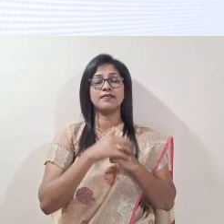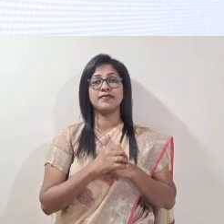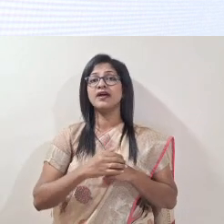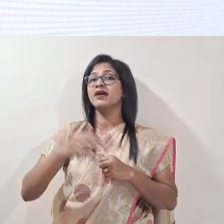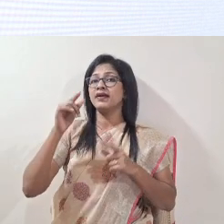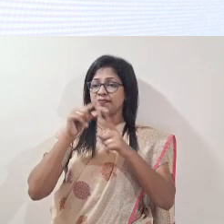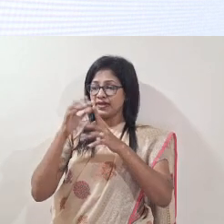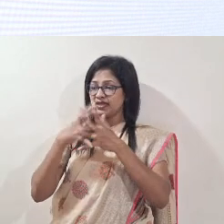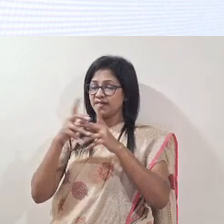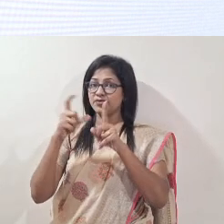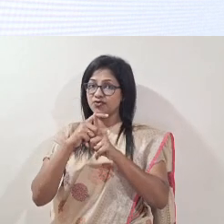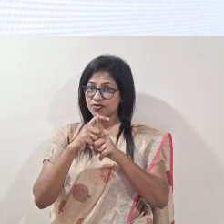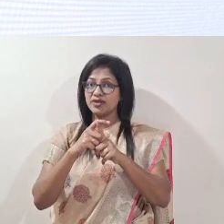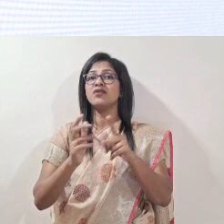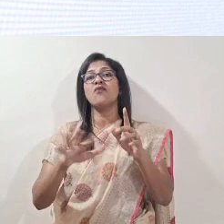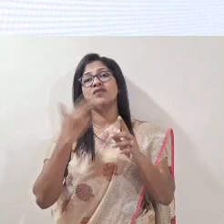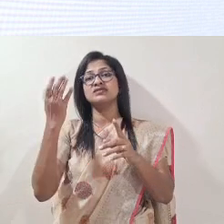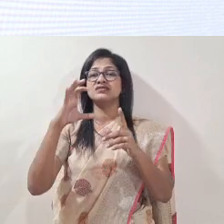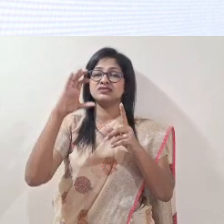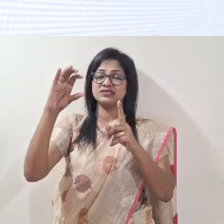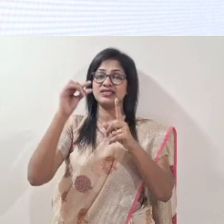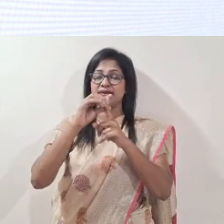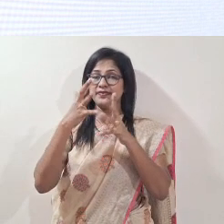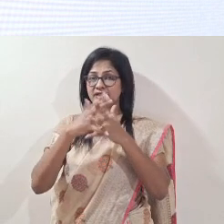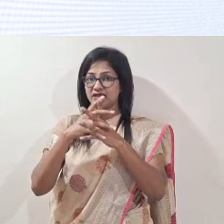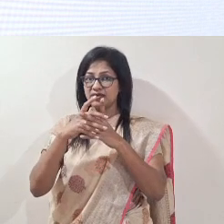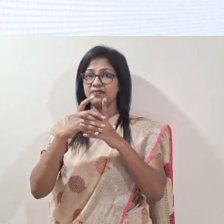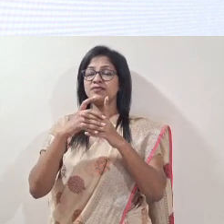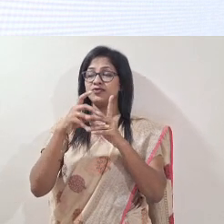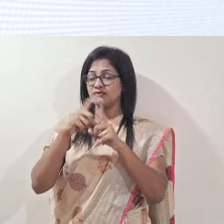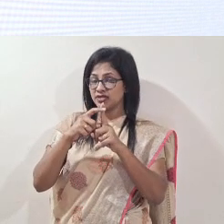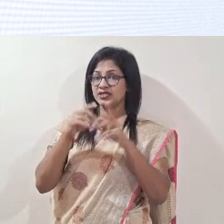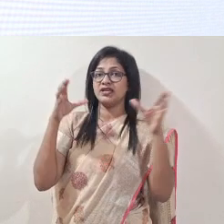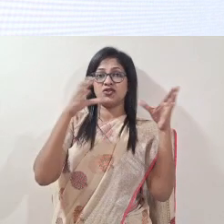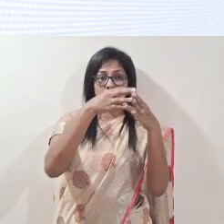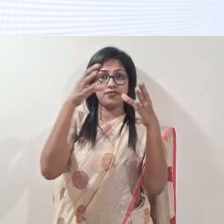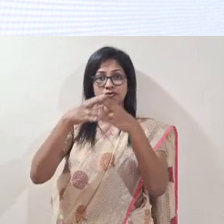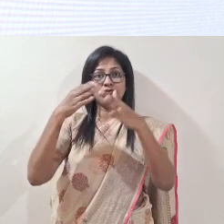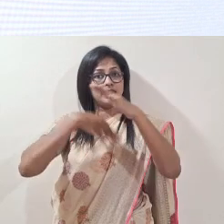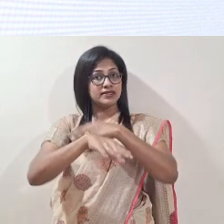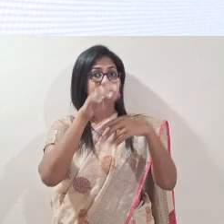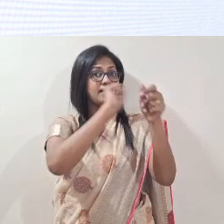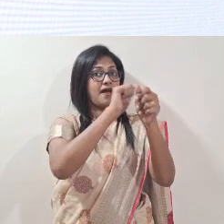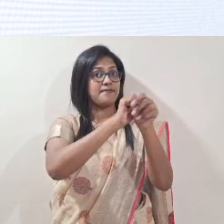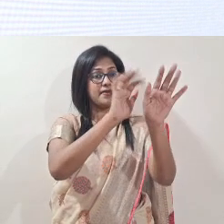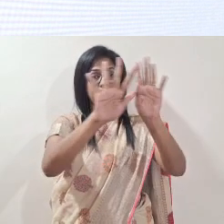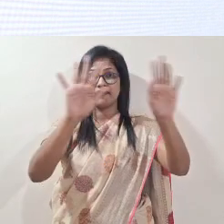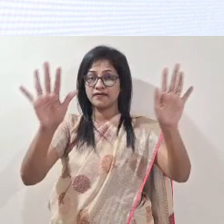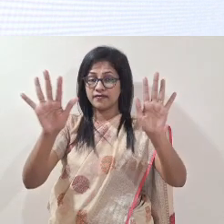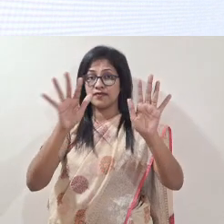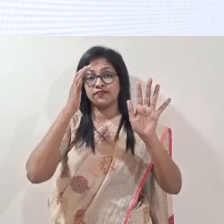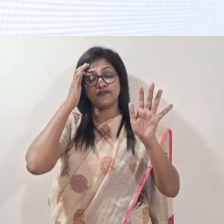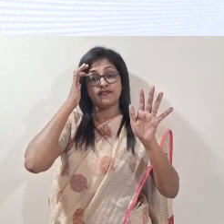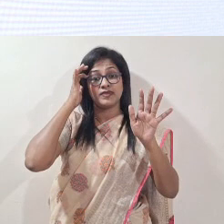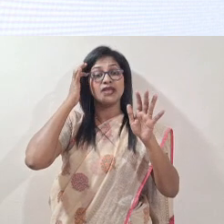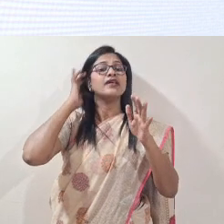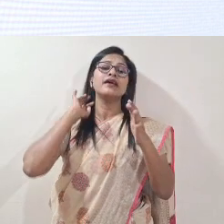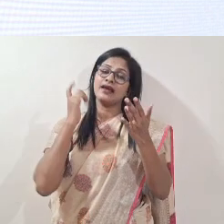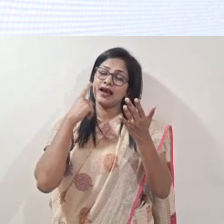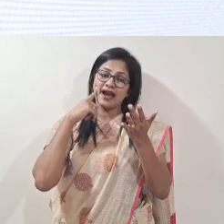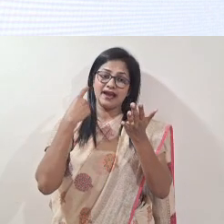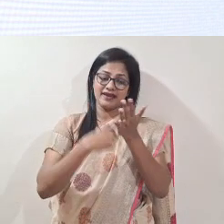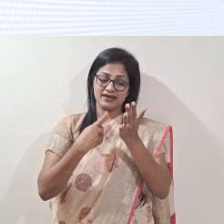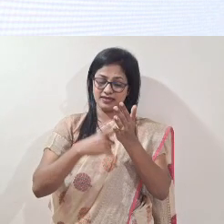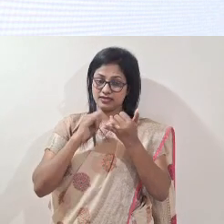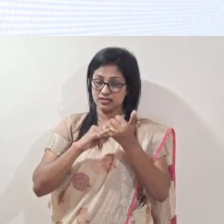in PWD and CPWD and other agencies, authorities. And then we studied the IRC codes